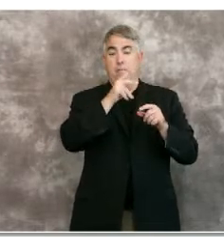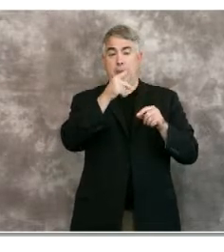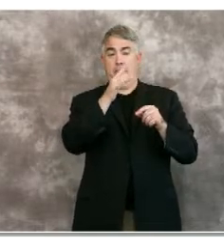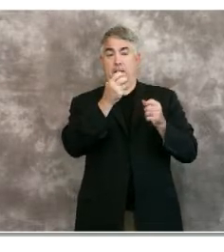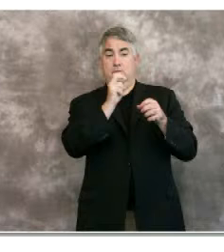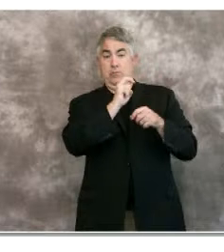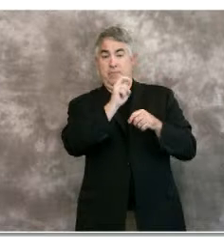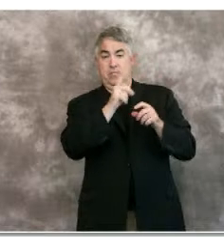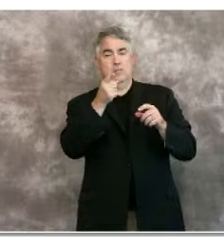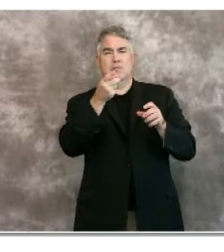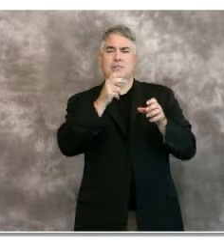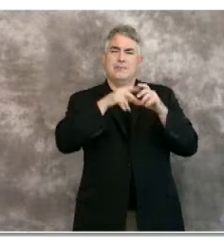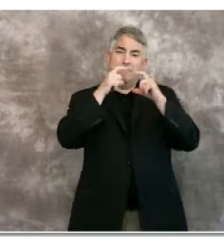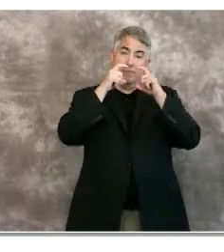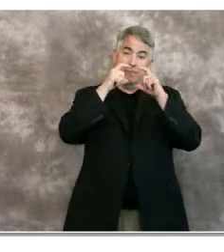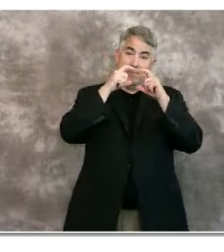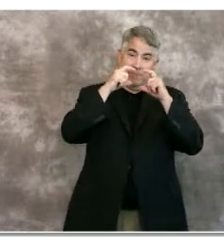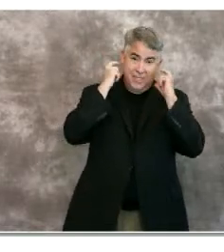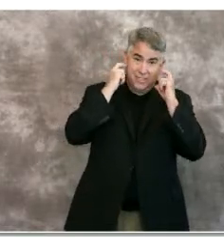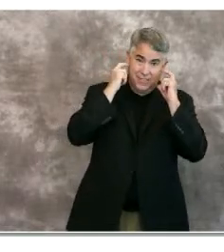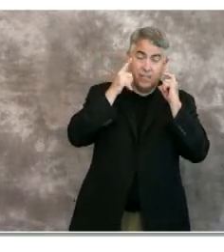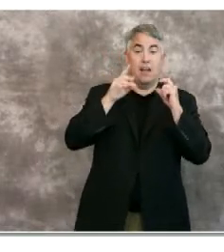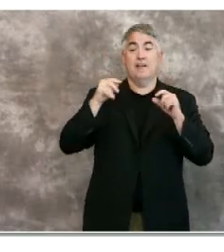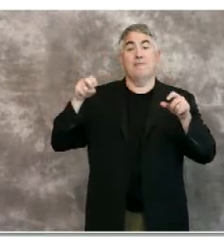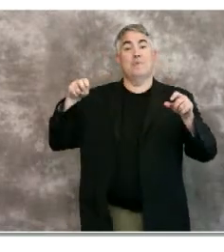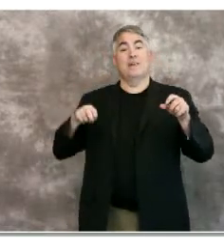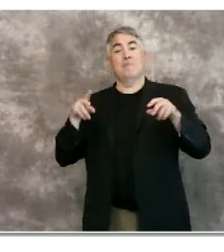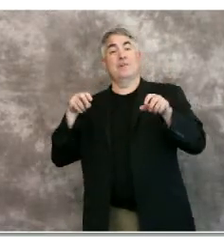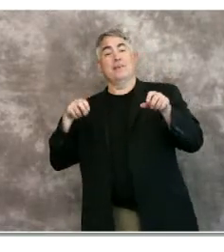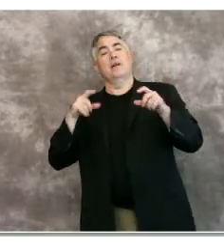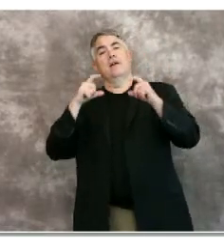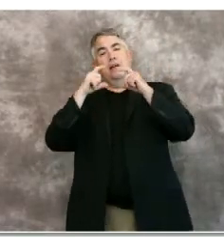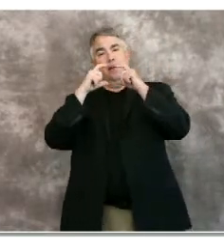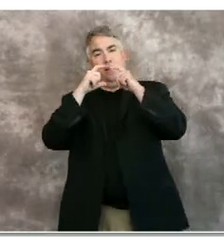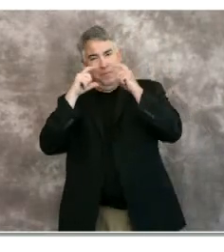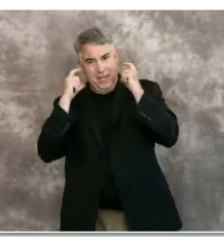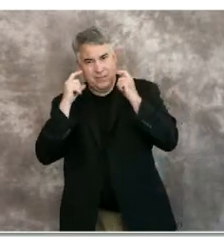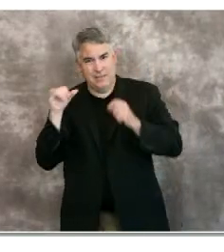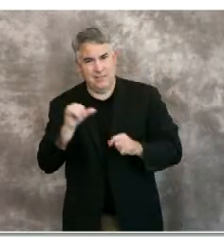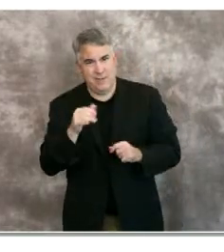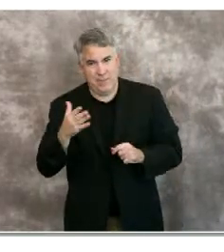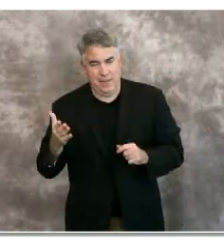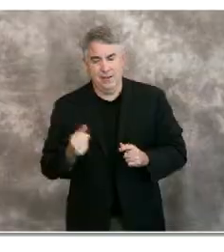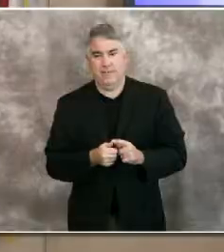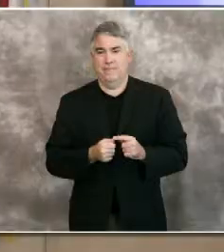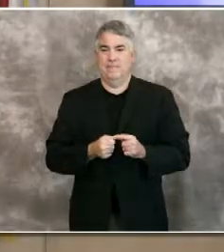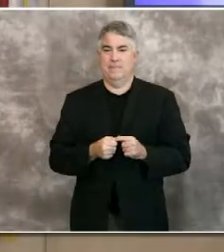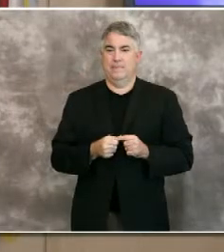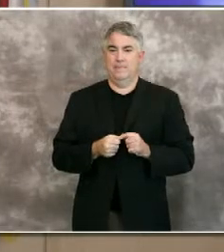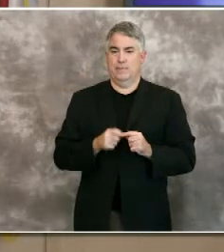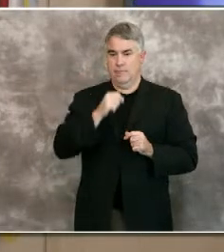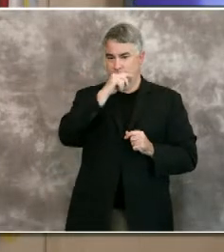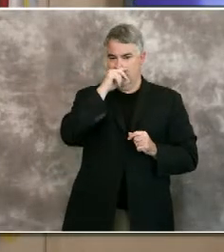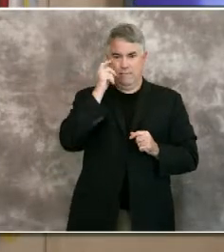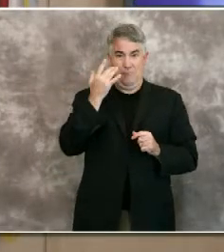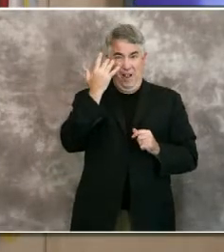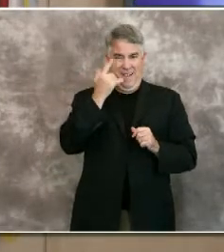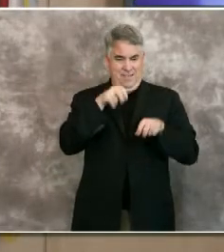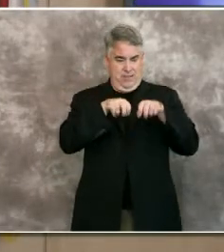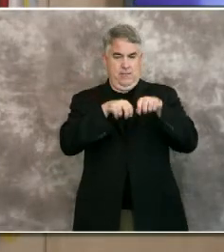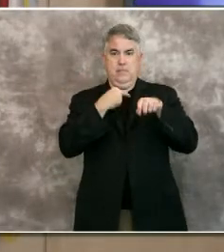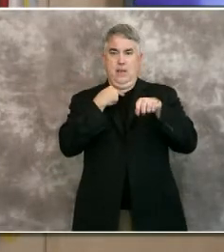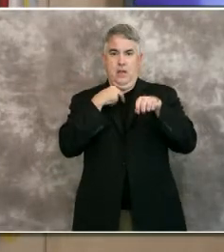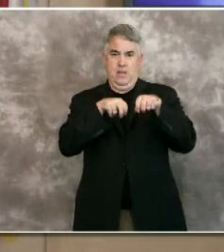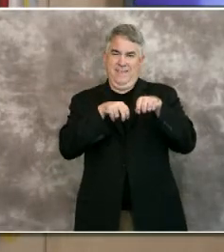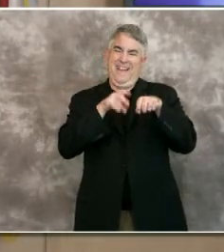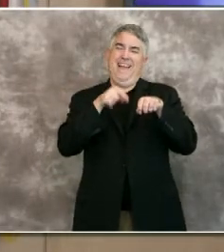distancing of 6 feet is not feasible. We'll come off the chart for a second here. I want to walk you quickly